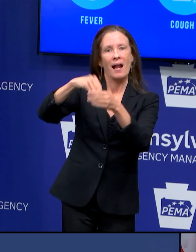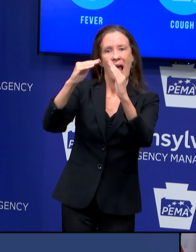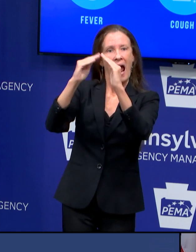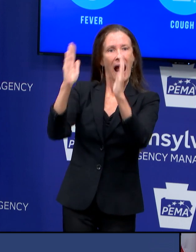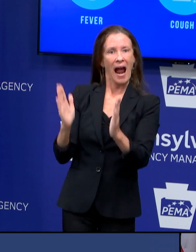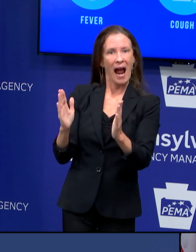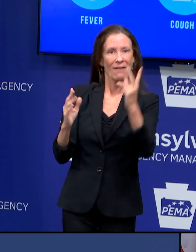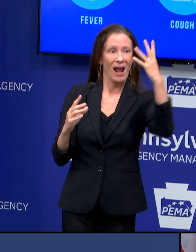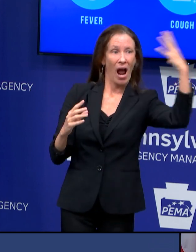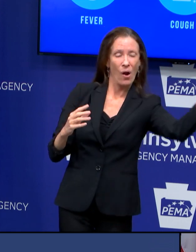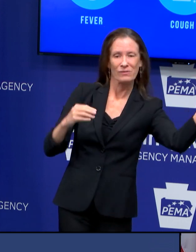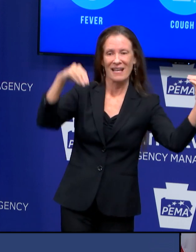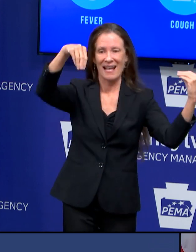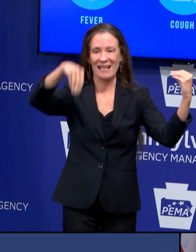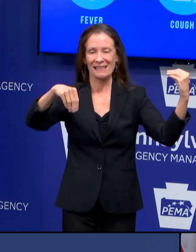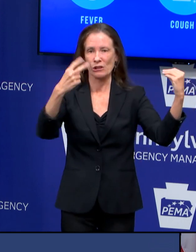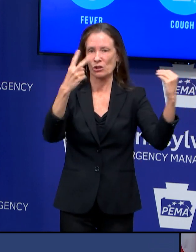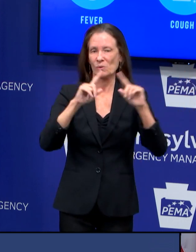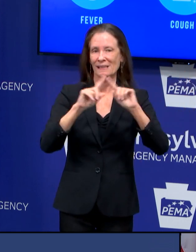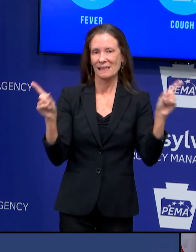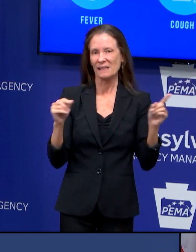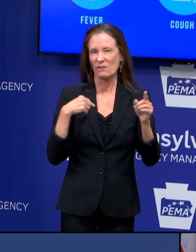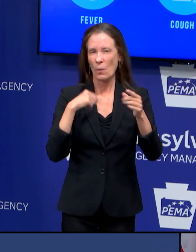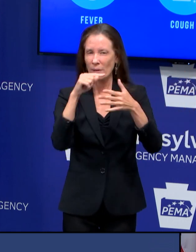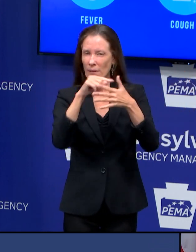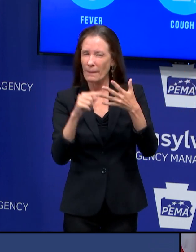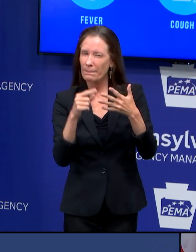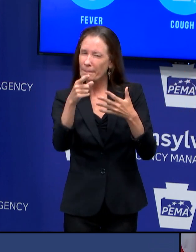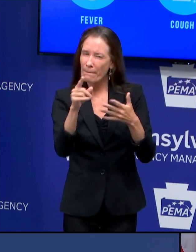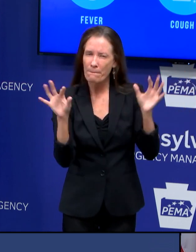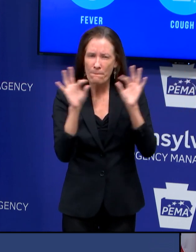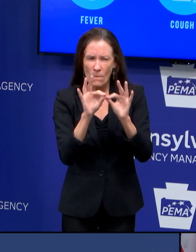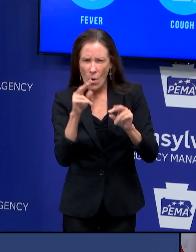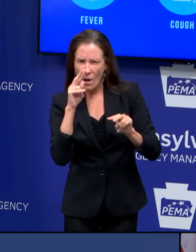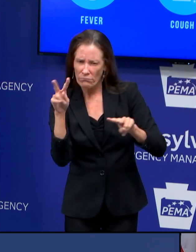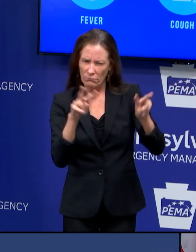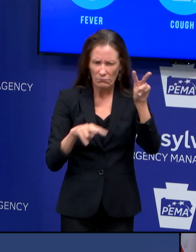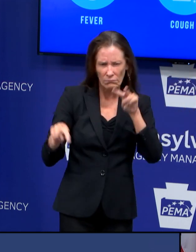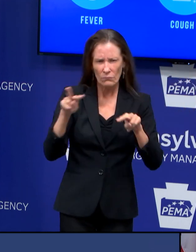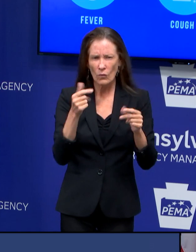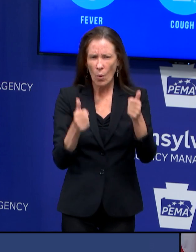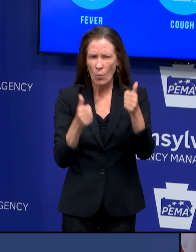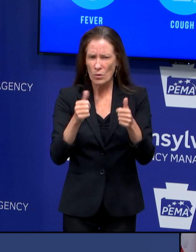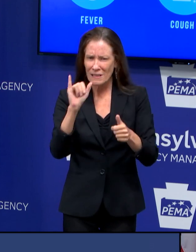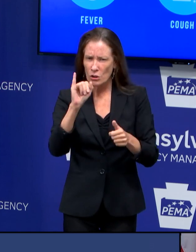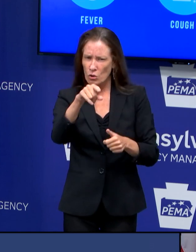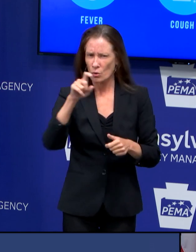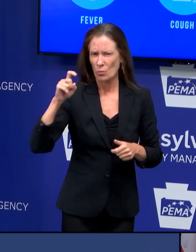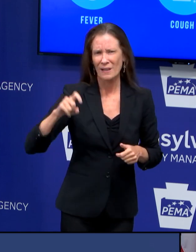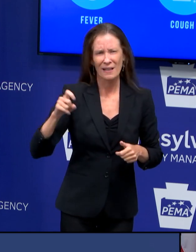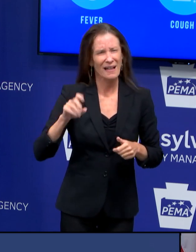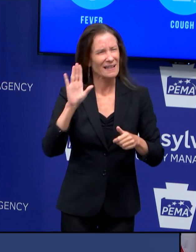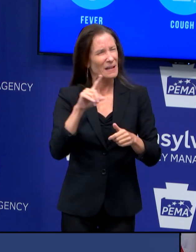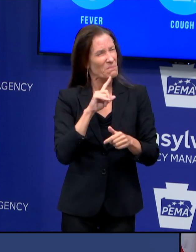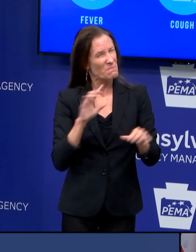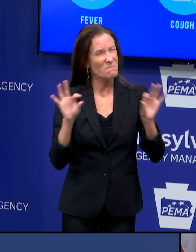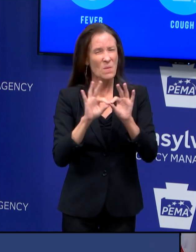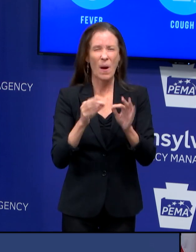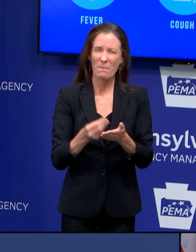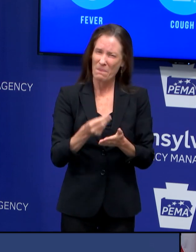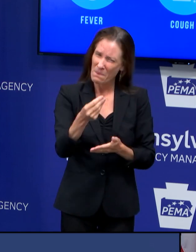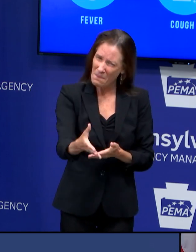you to seriously consider purchasing flood insurance policy to protect your family from the financial impacts of a flooding